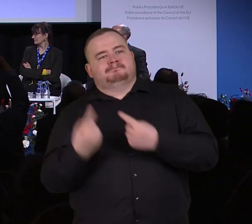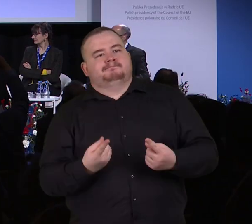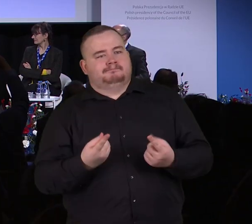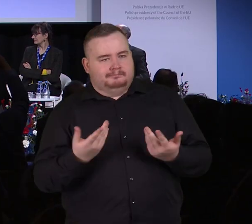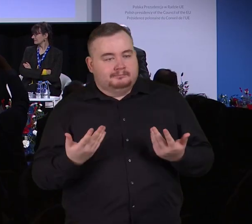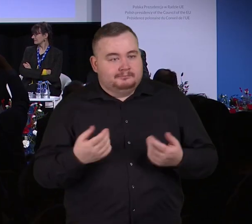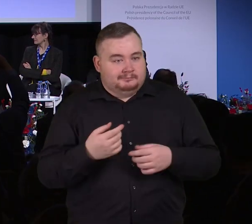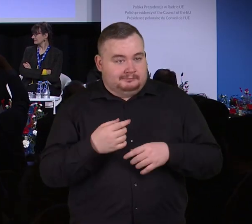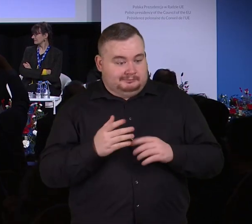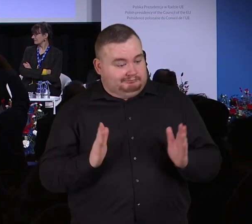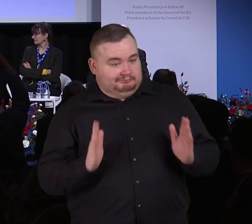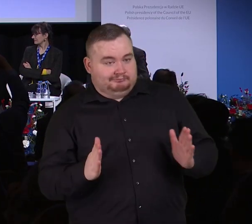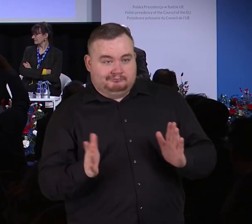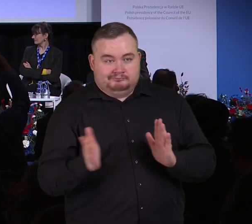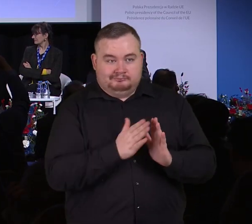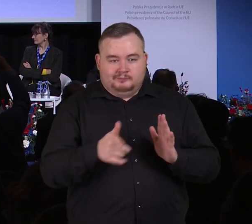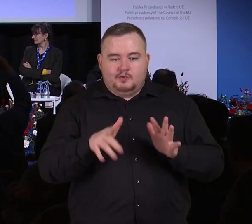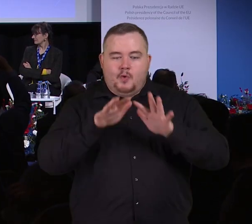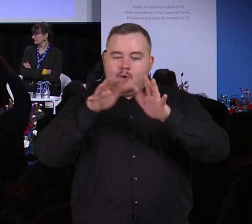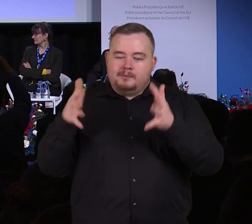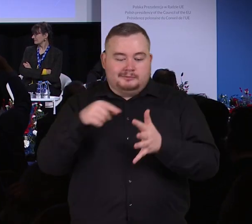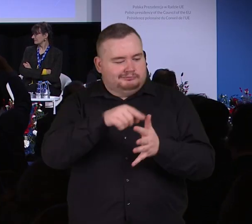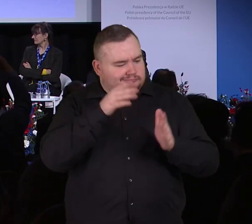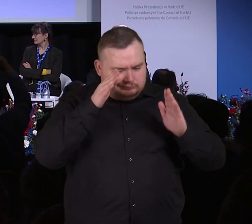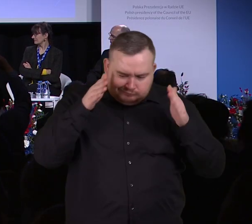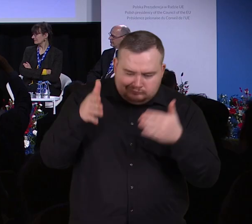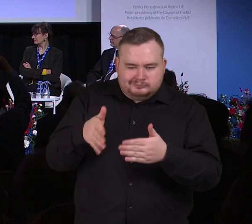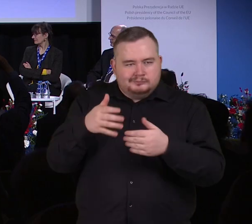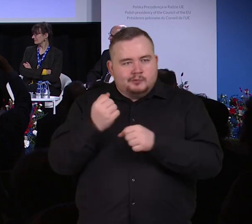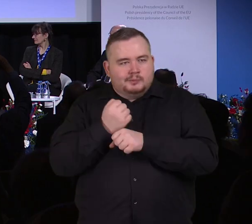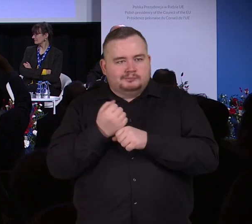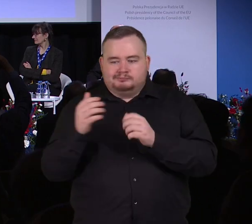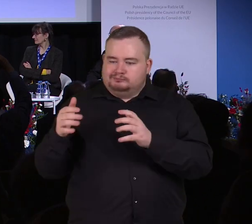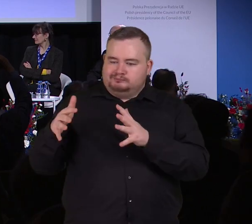new programming period, on especially cohesion policy.